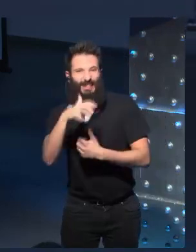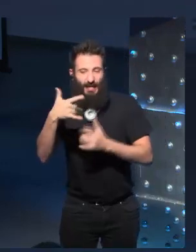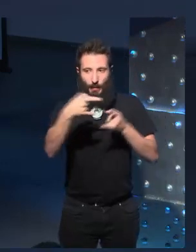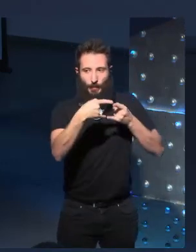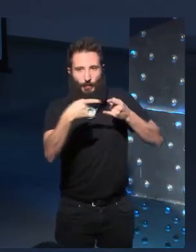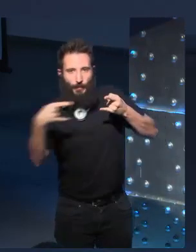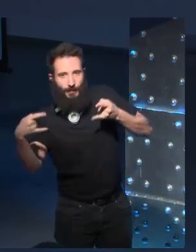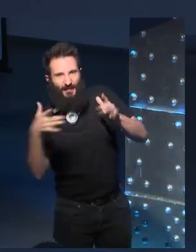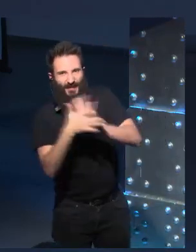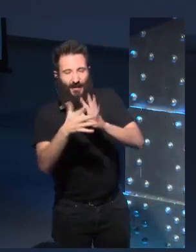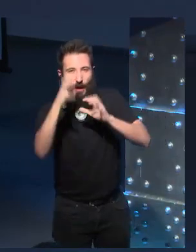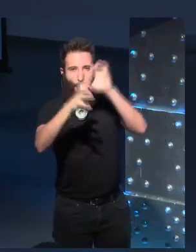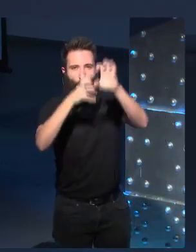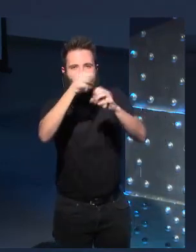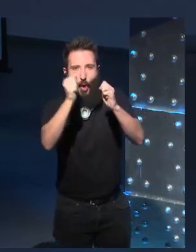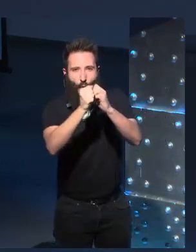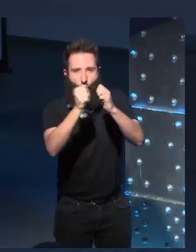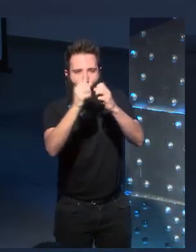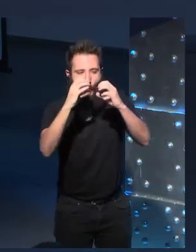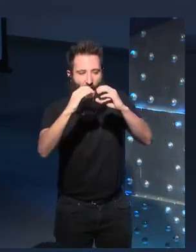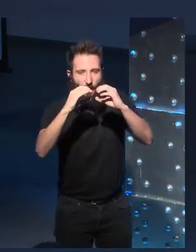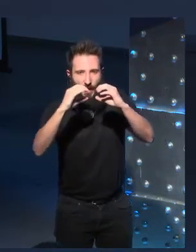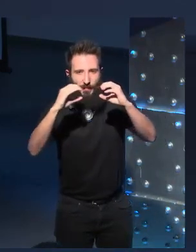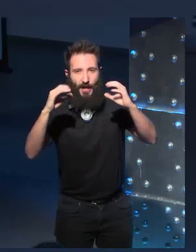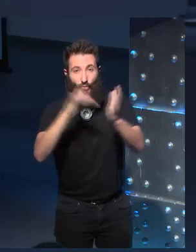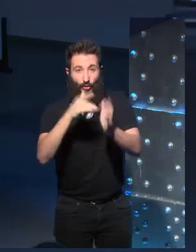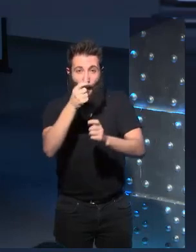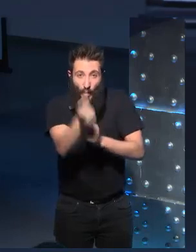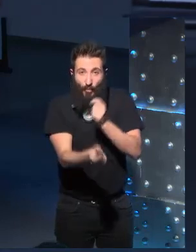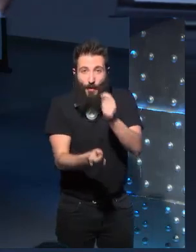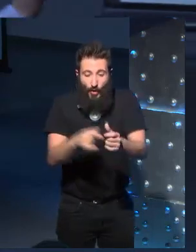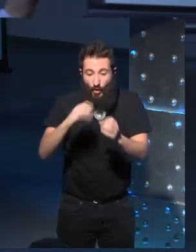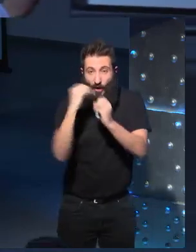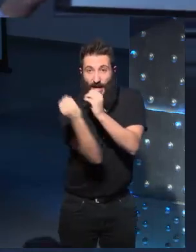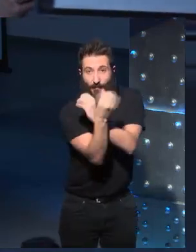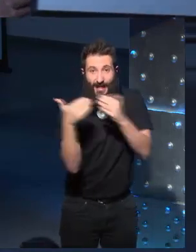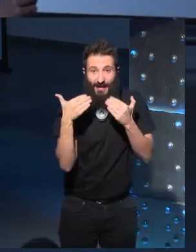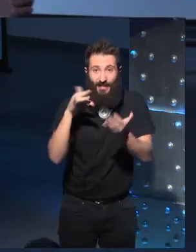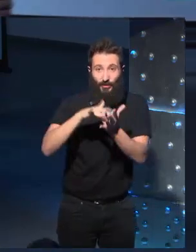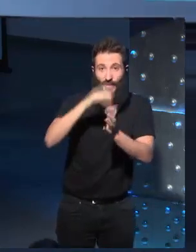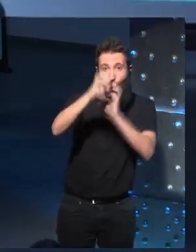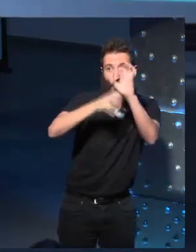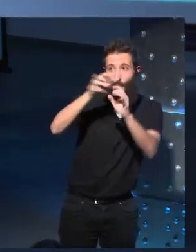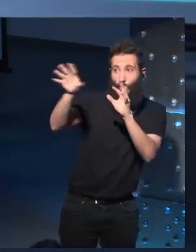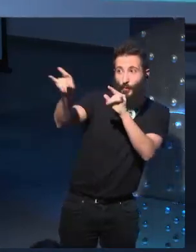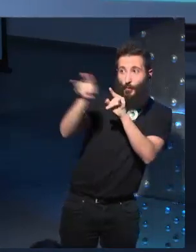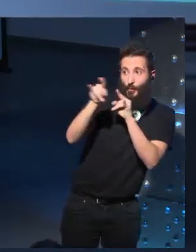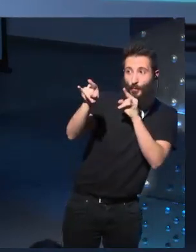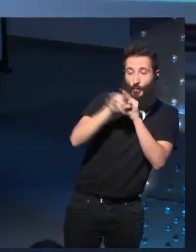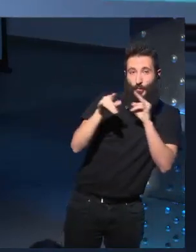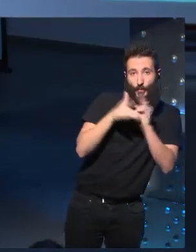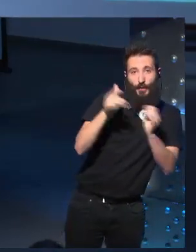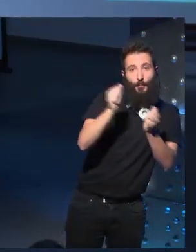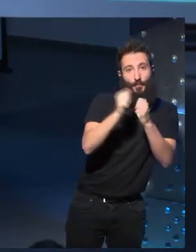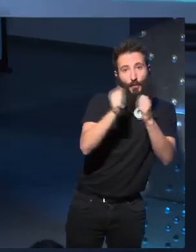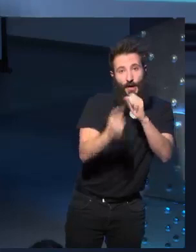bigger dust attracts through gravity the dust next to it. It starts to form small rocks, pebbles, and then bigger